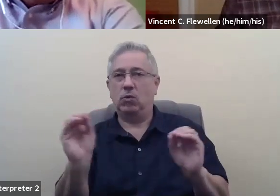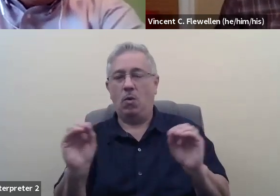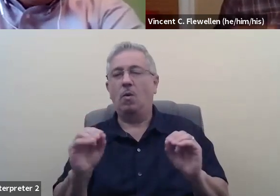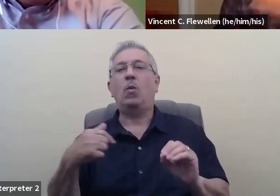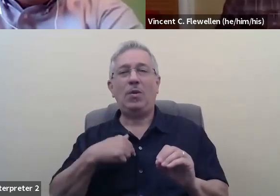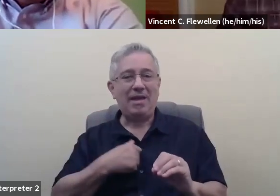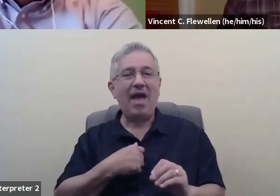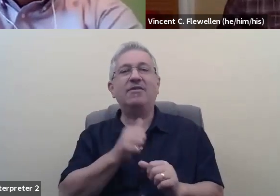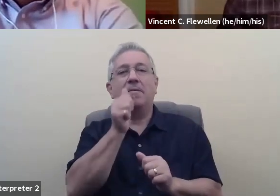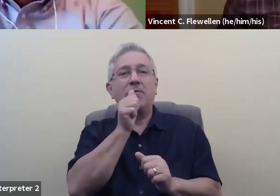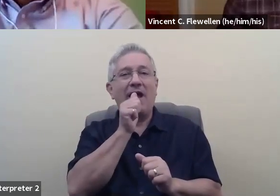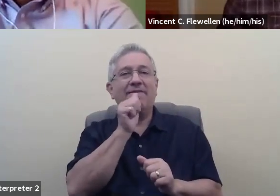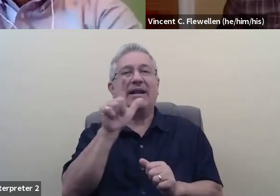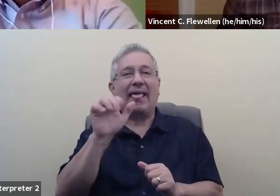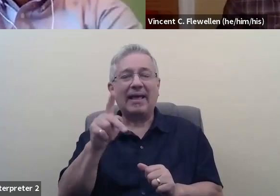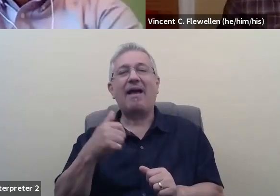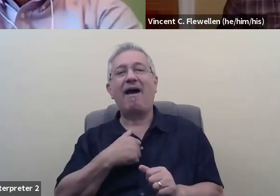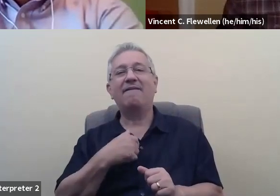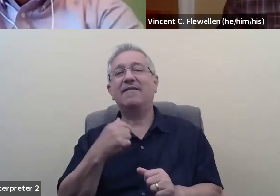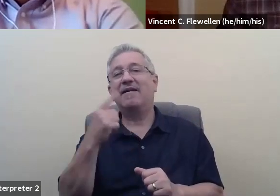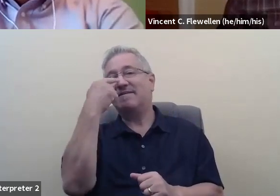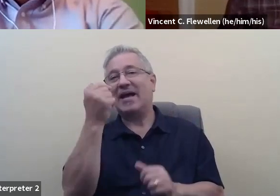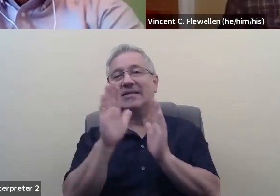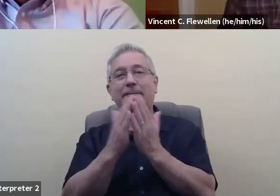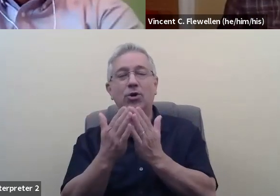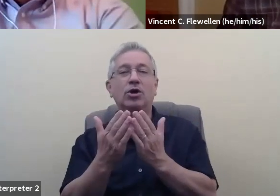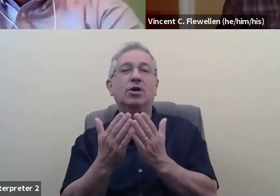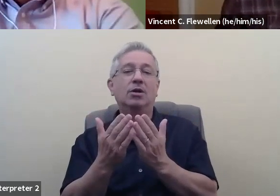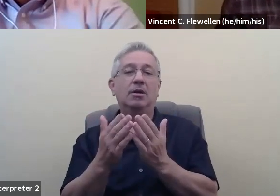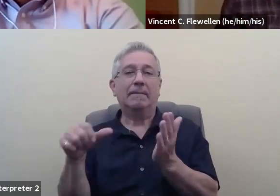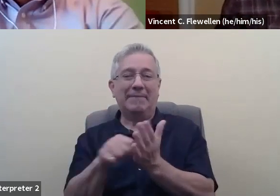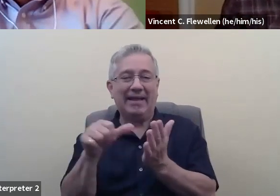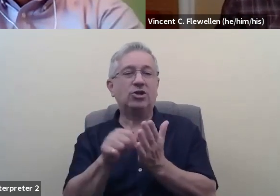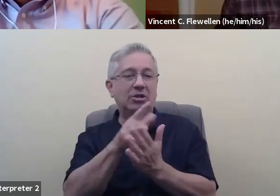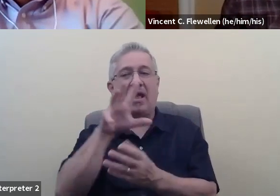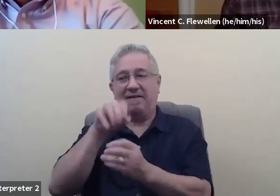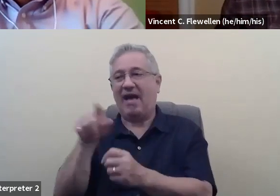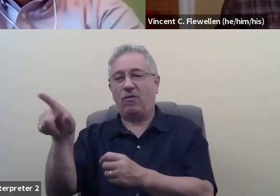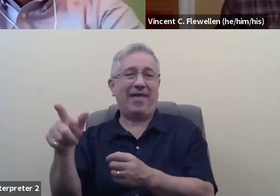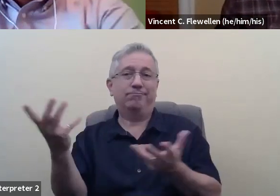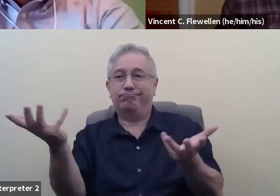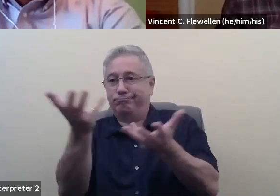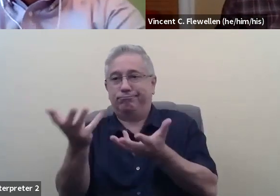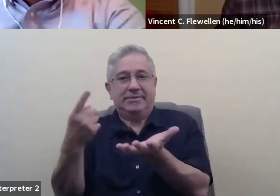a private LinkedIn page as well where you can share information. Thank you, Jason. I appreciate that.